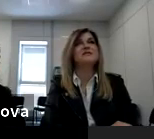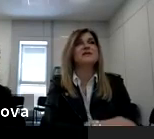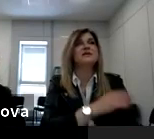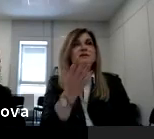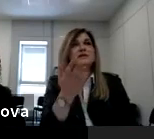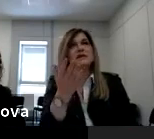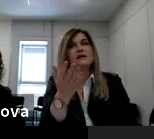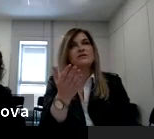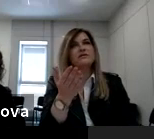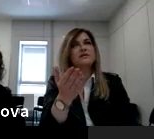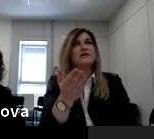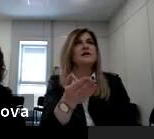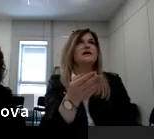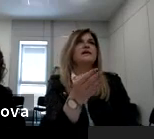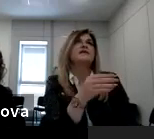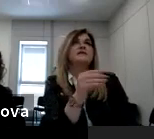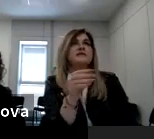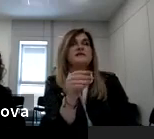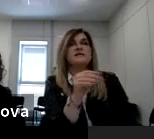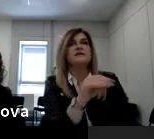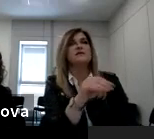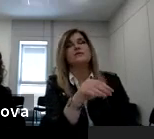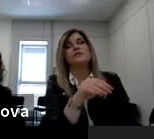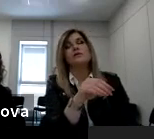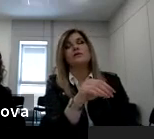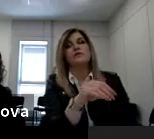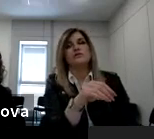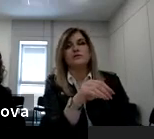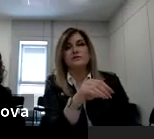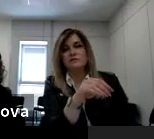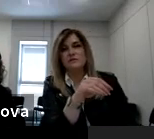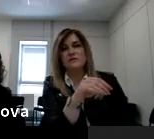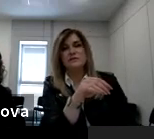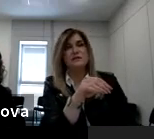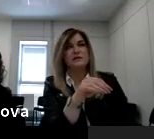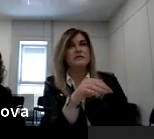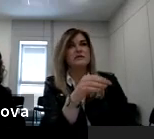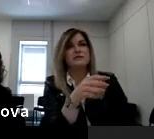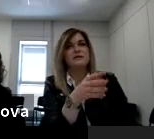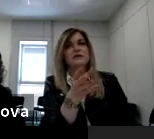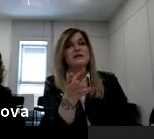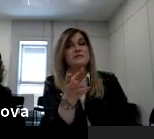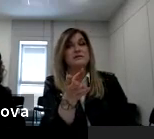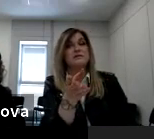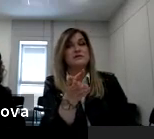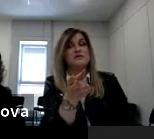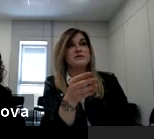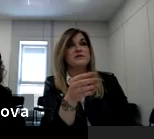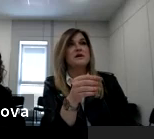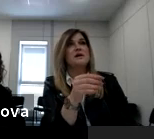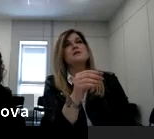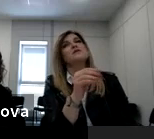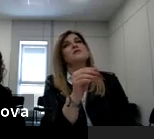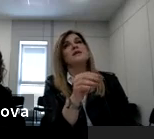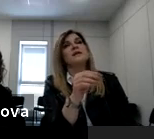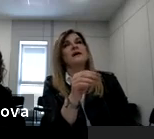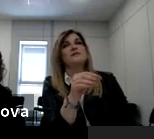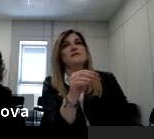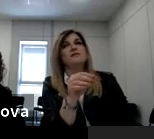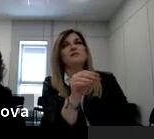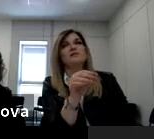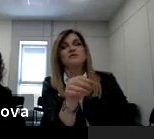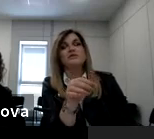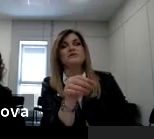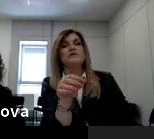Yeah, so here you can see actually these are not all the versions of Interstark, but some examples of versions. So we